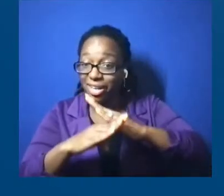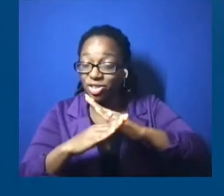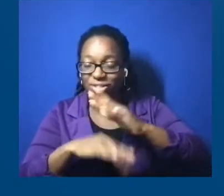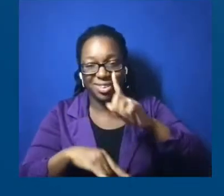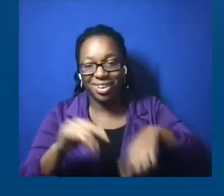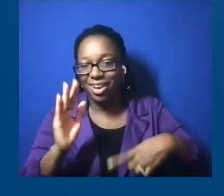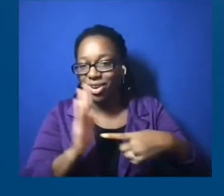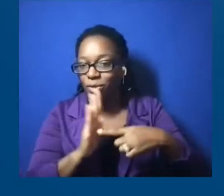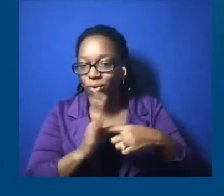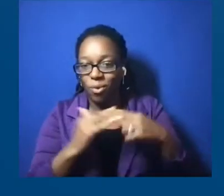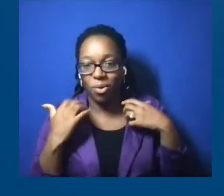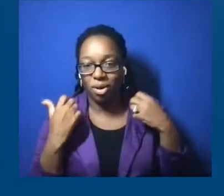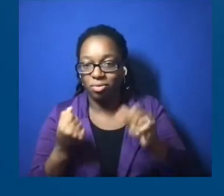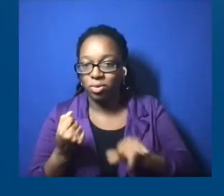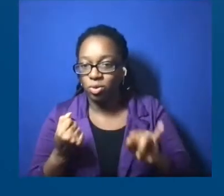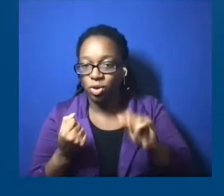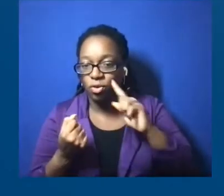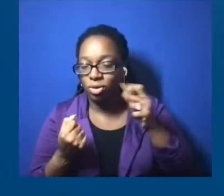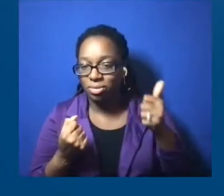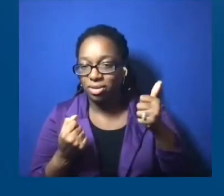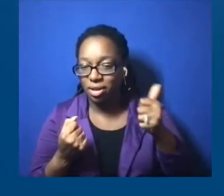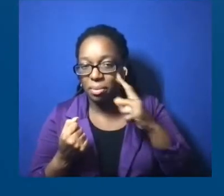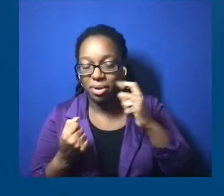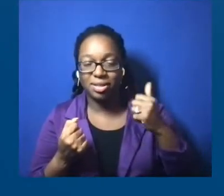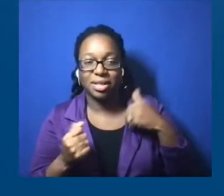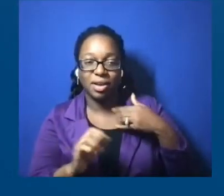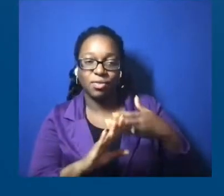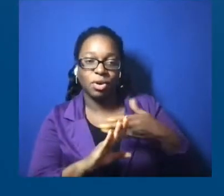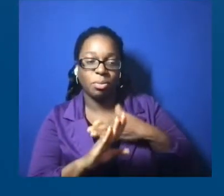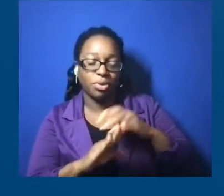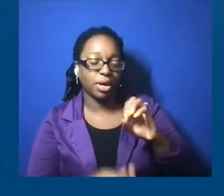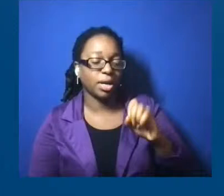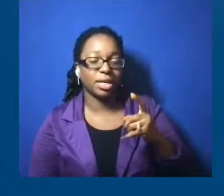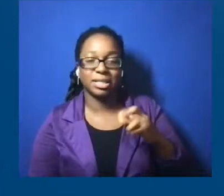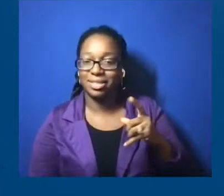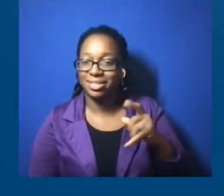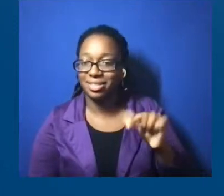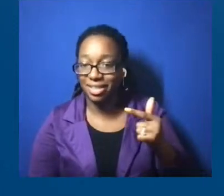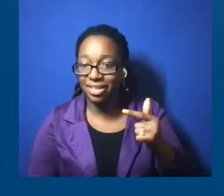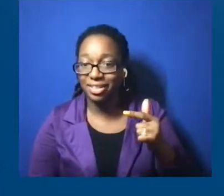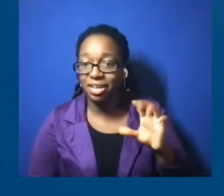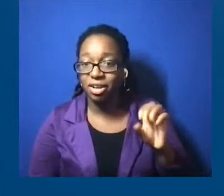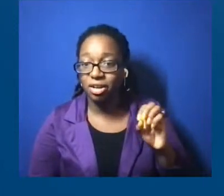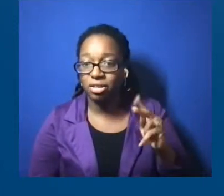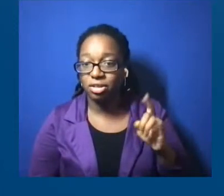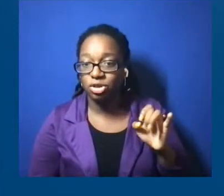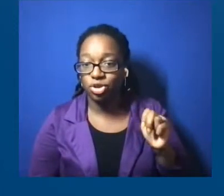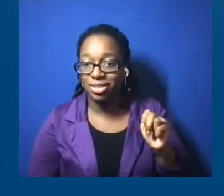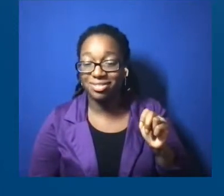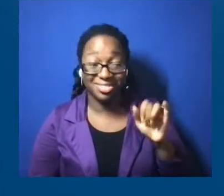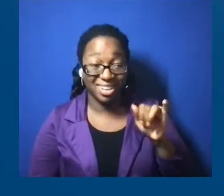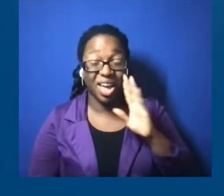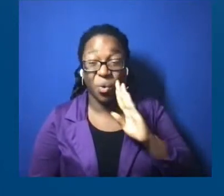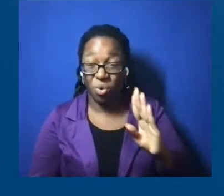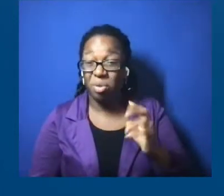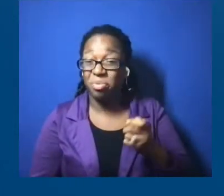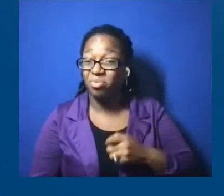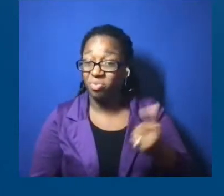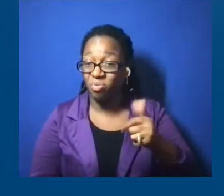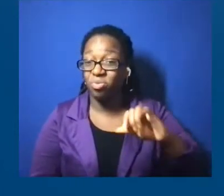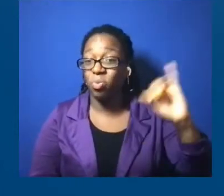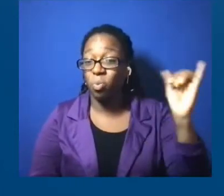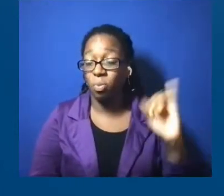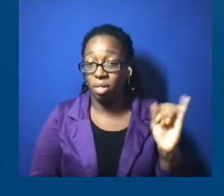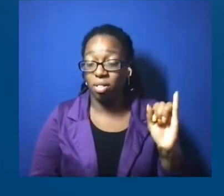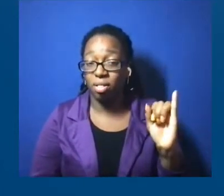health insurance because they have a pre-existing condition. That's gone as well if the Republicans get their way. The most